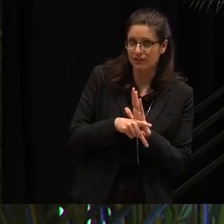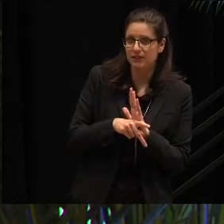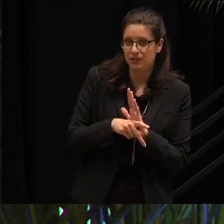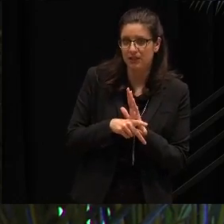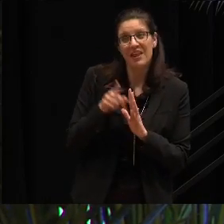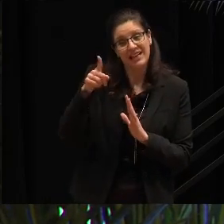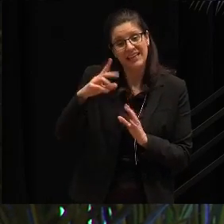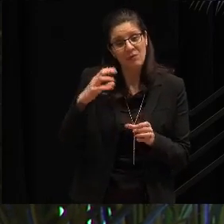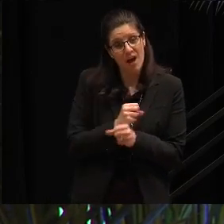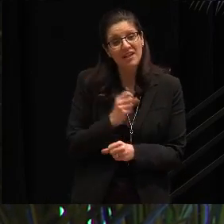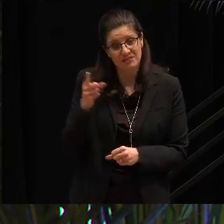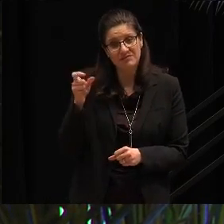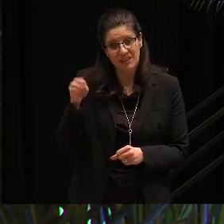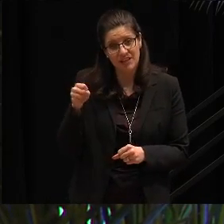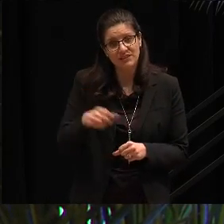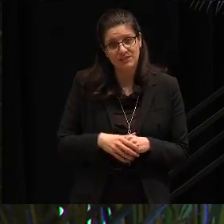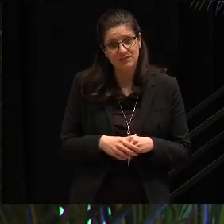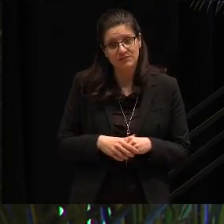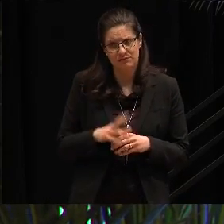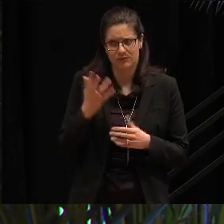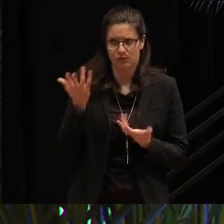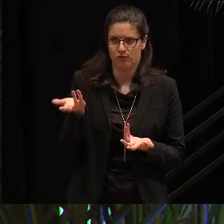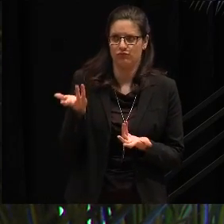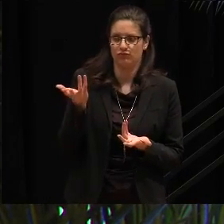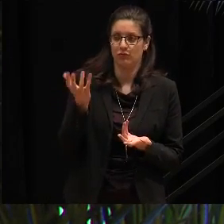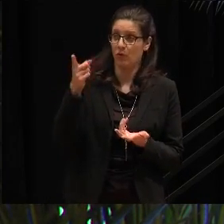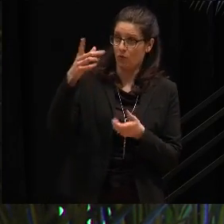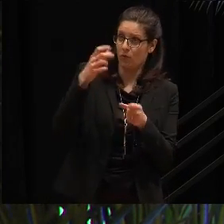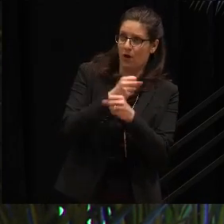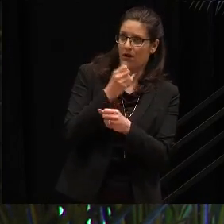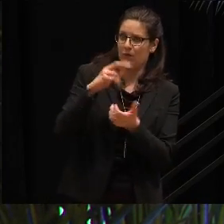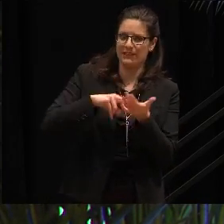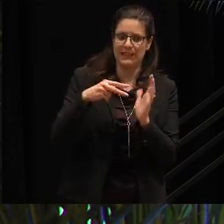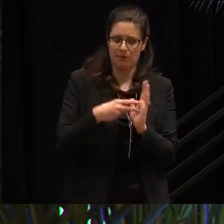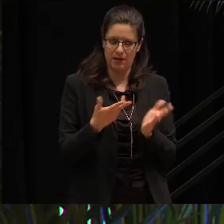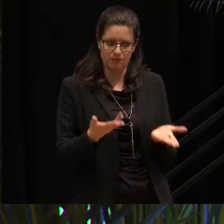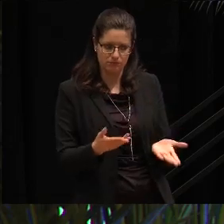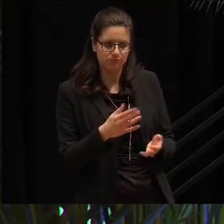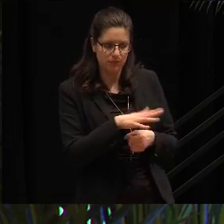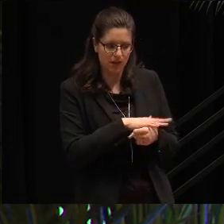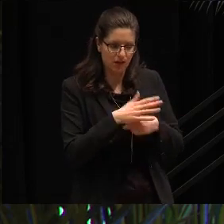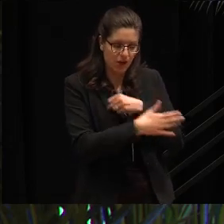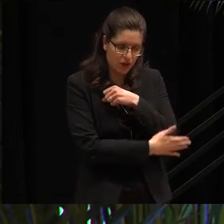the president won. And what does that mean? What does the country want? What does it mean that the country elected